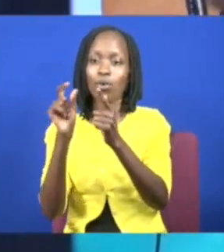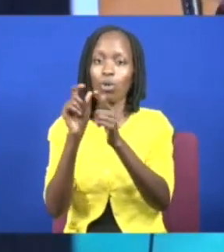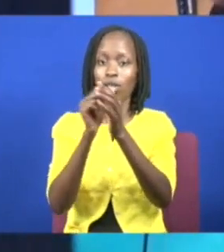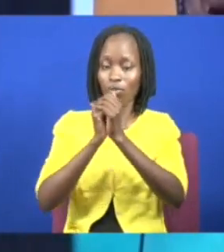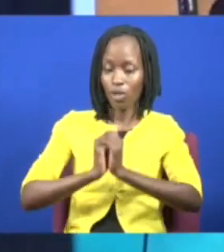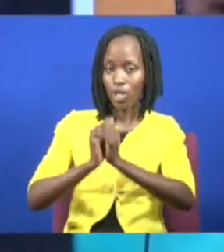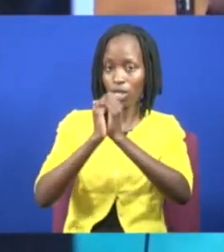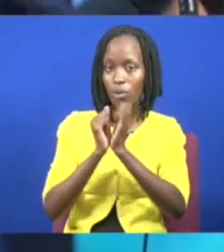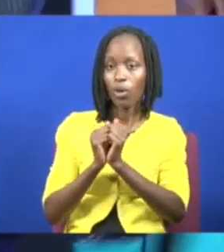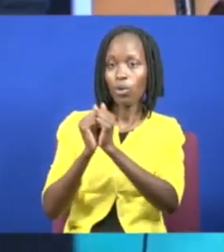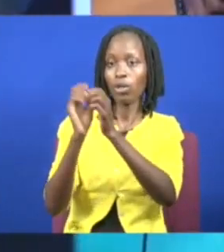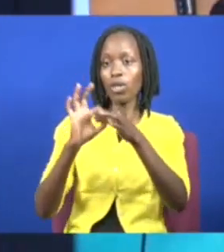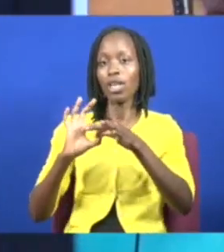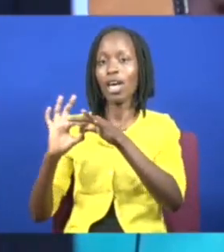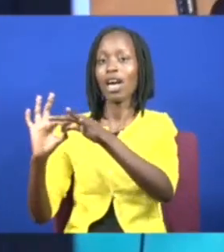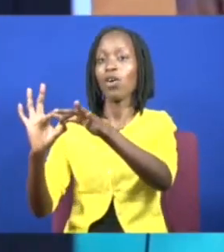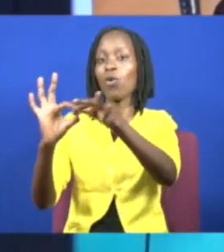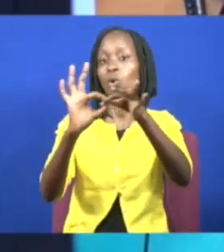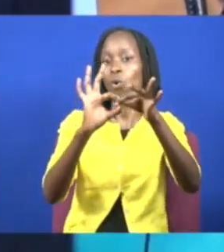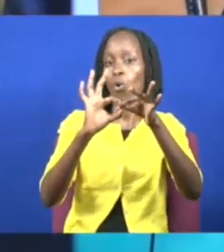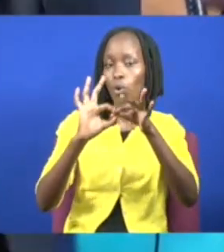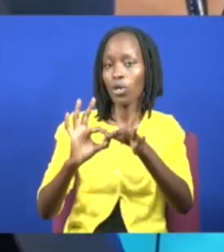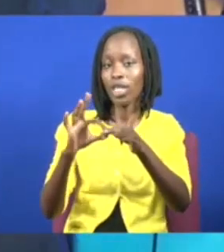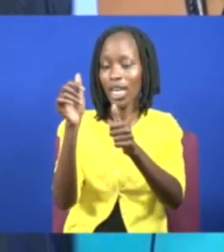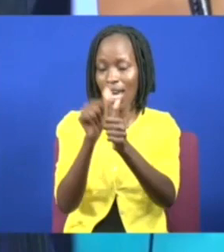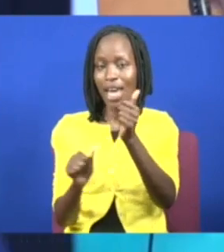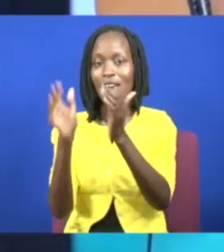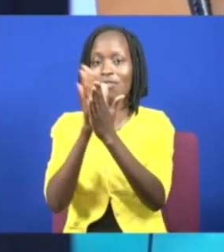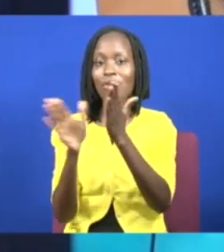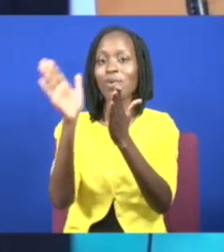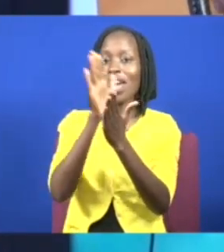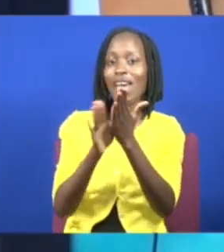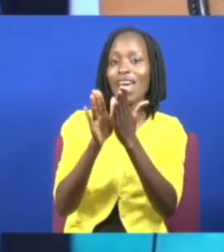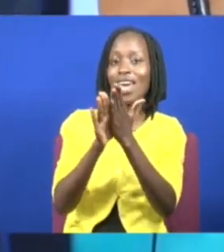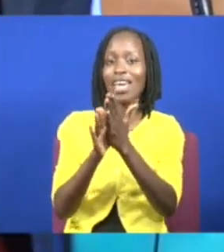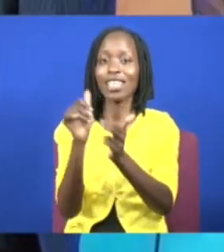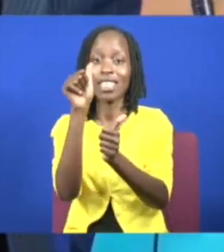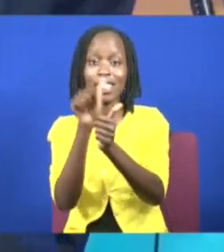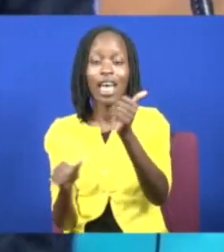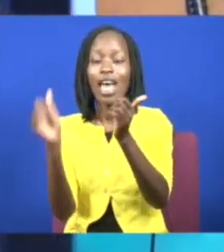Every praise, yeah. To our God. Say every word of worship. Every worship, every praise, every